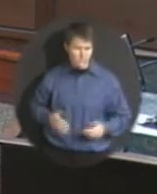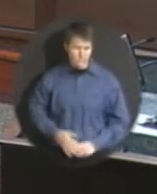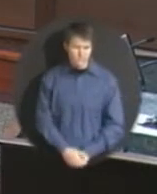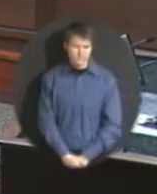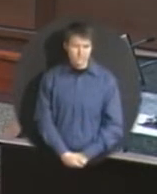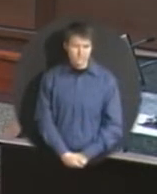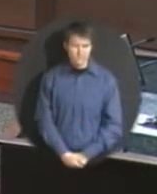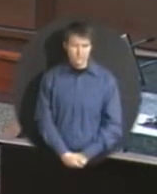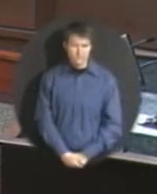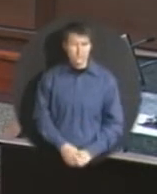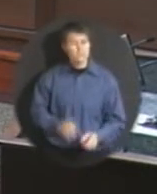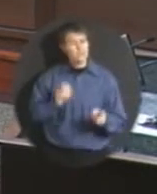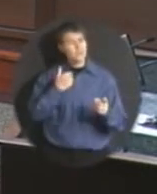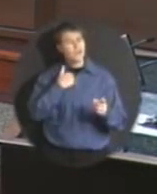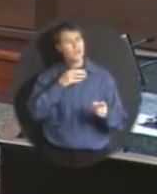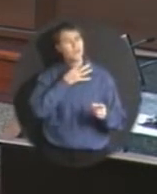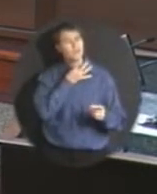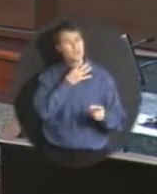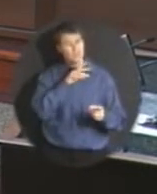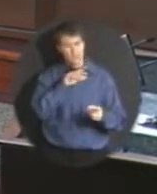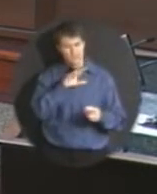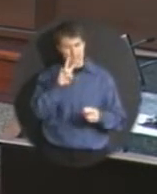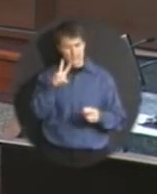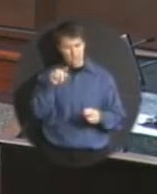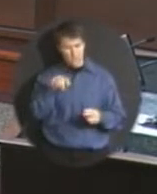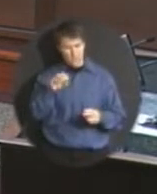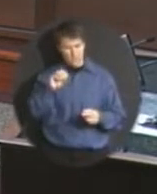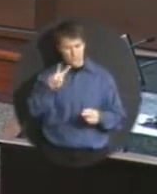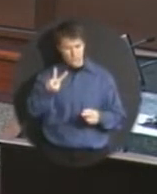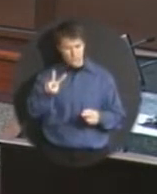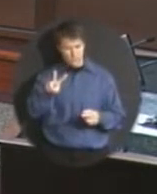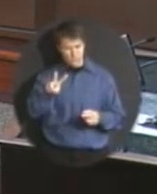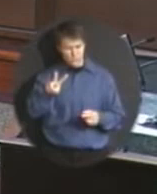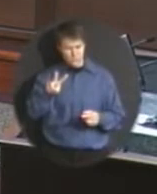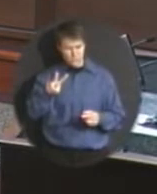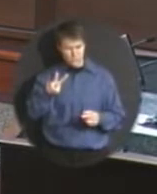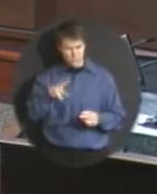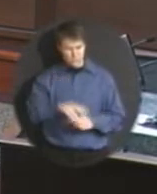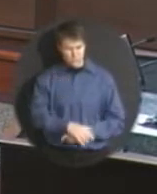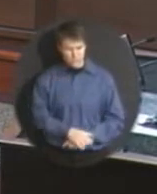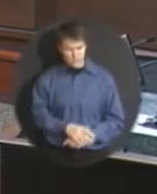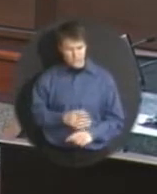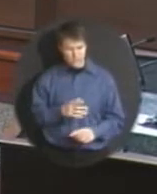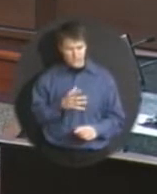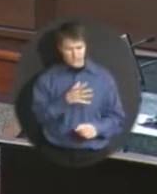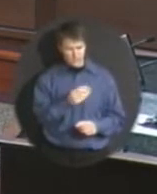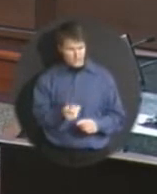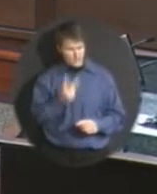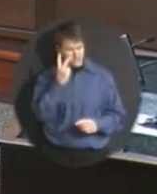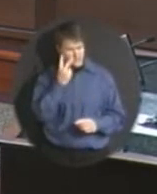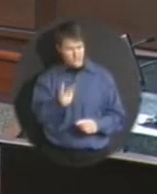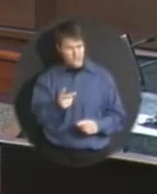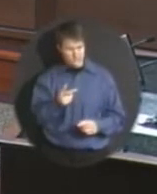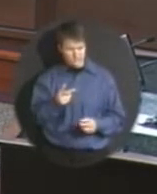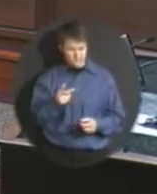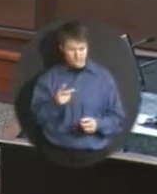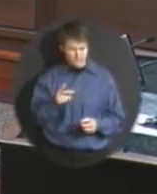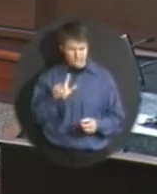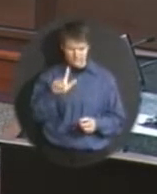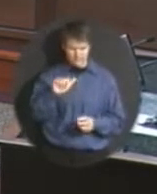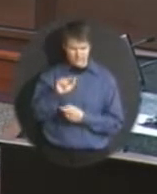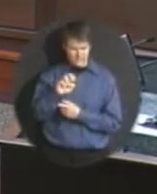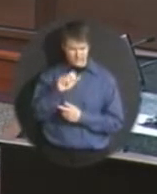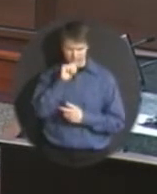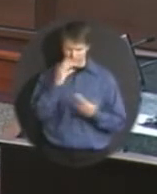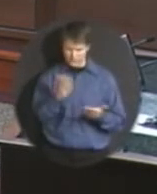Mrs. Martin, I had a question about 7.02. And I see that Lane isn't here, but